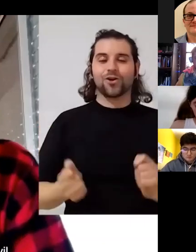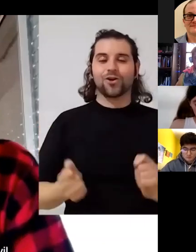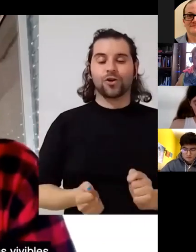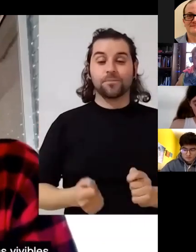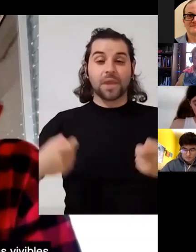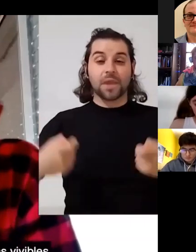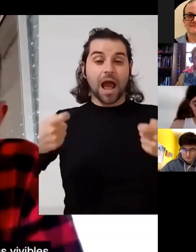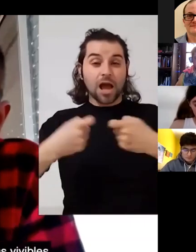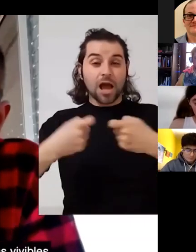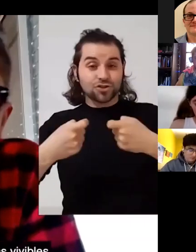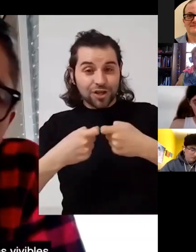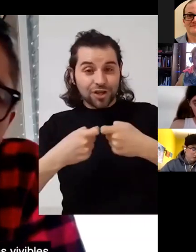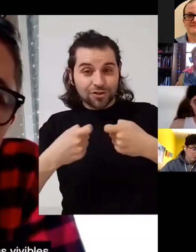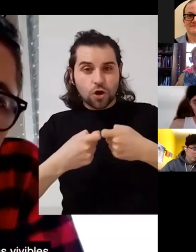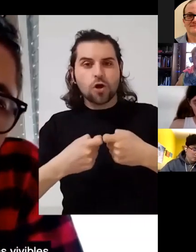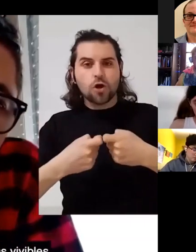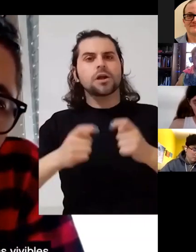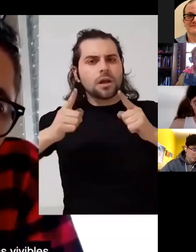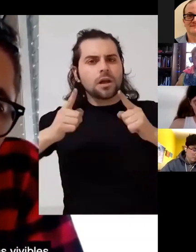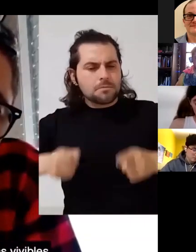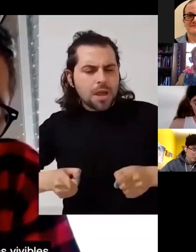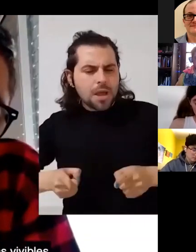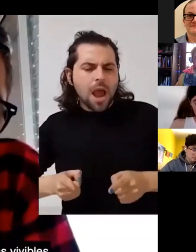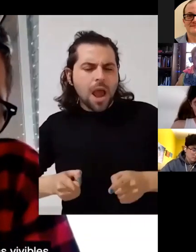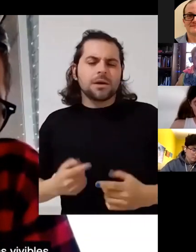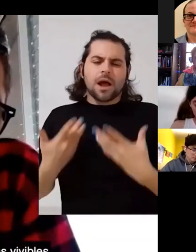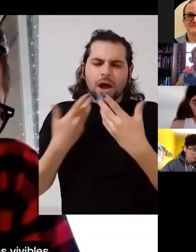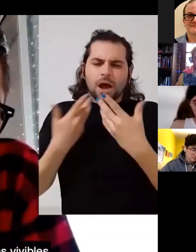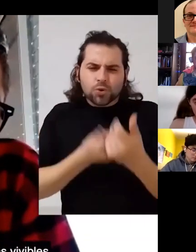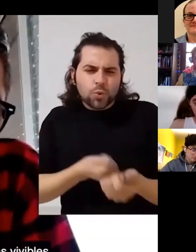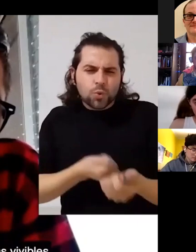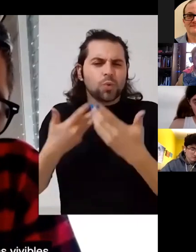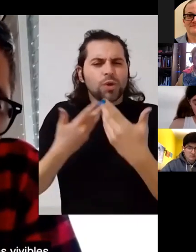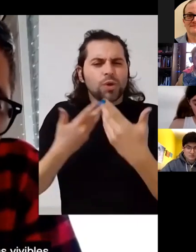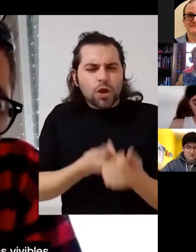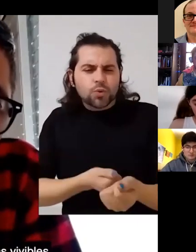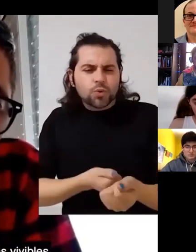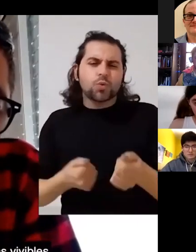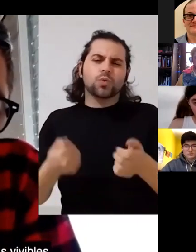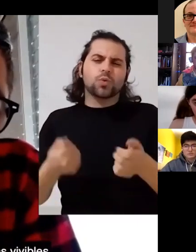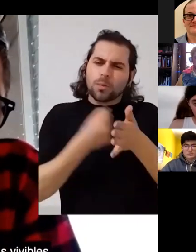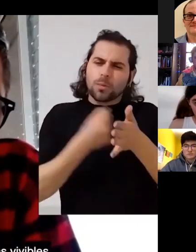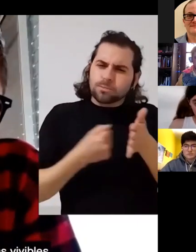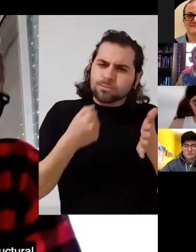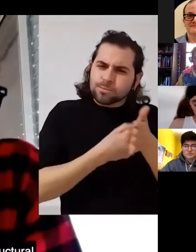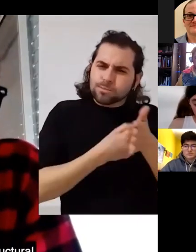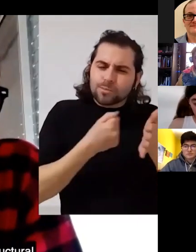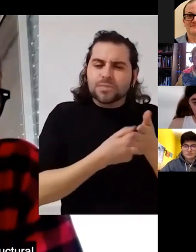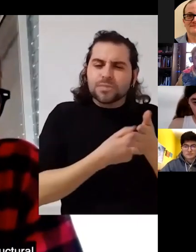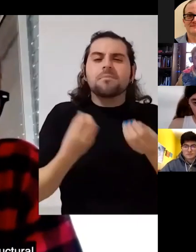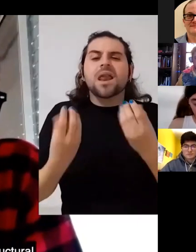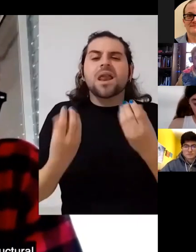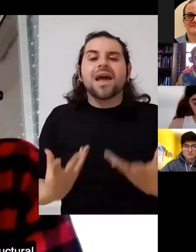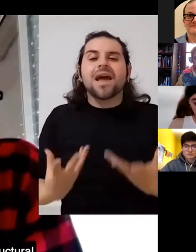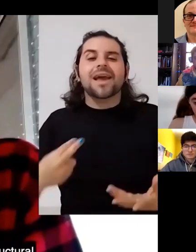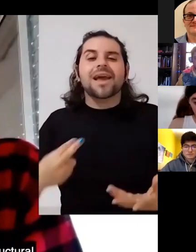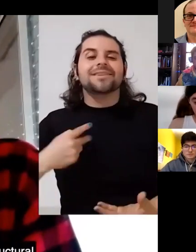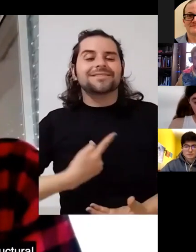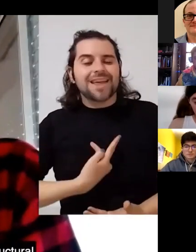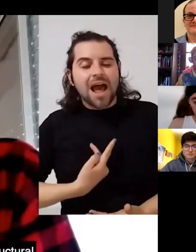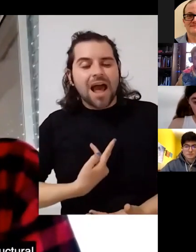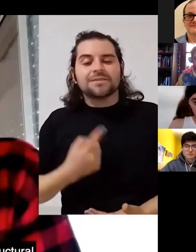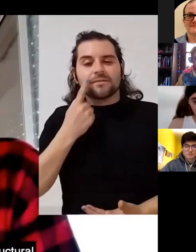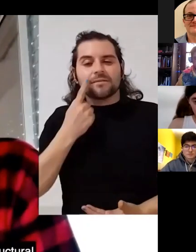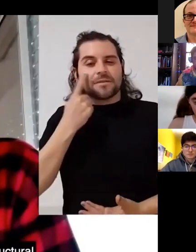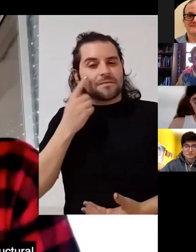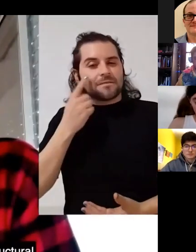could take and the civil society could adopt for our lives to be more